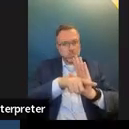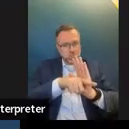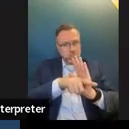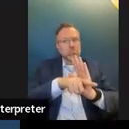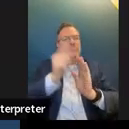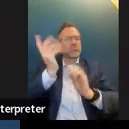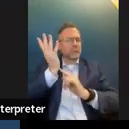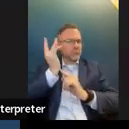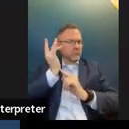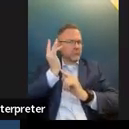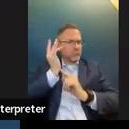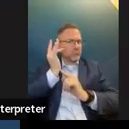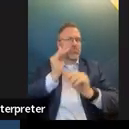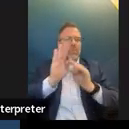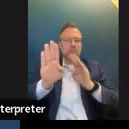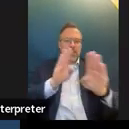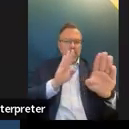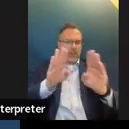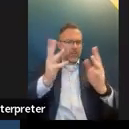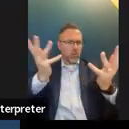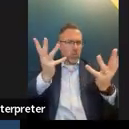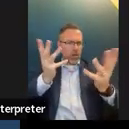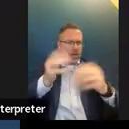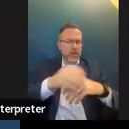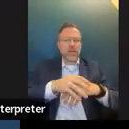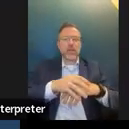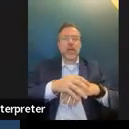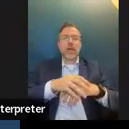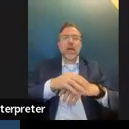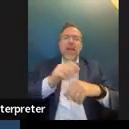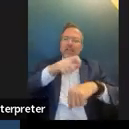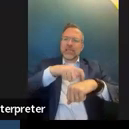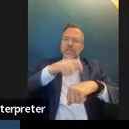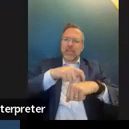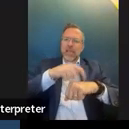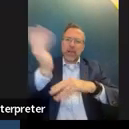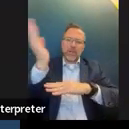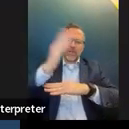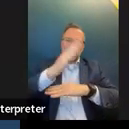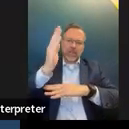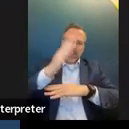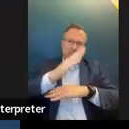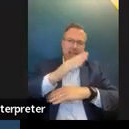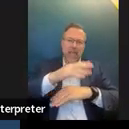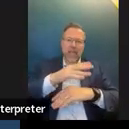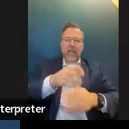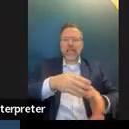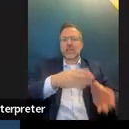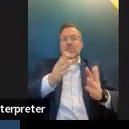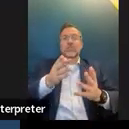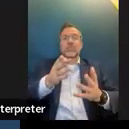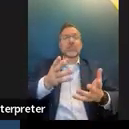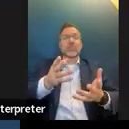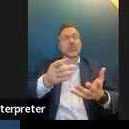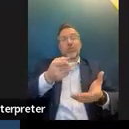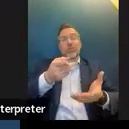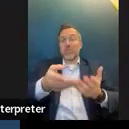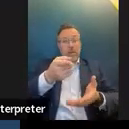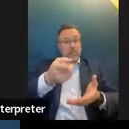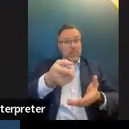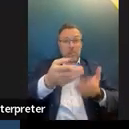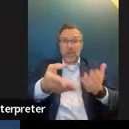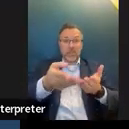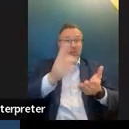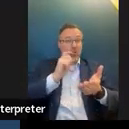the time of day and the activity so you can look for patterns, right? So in this situation, maybe morning meeting is